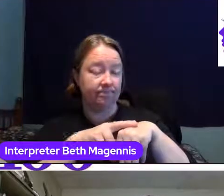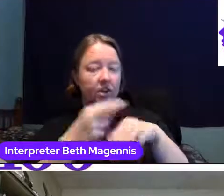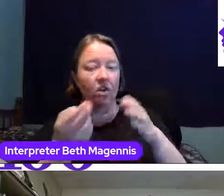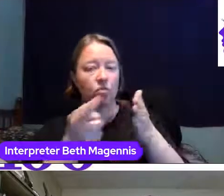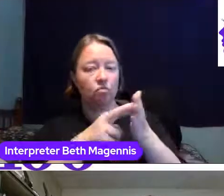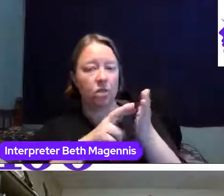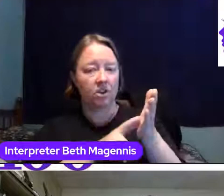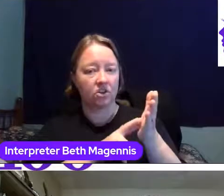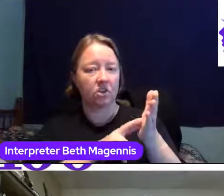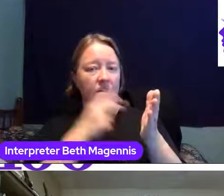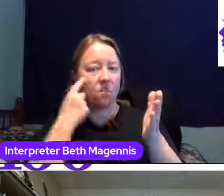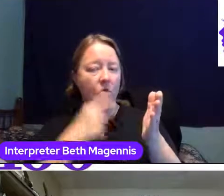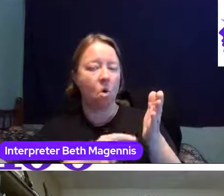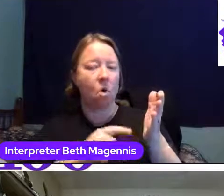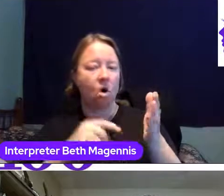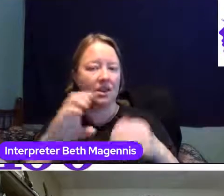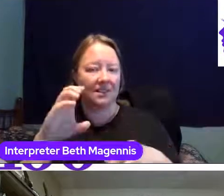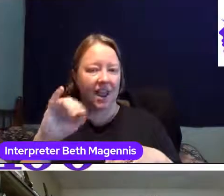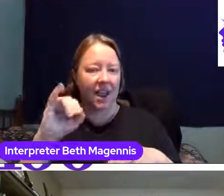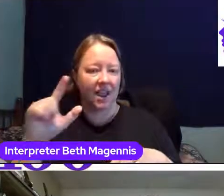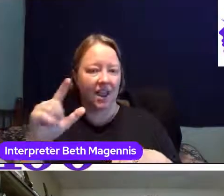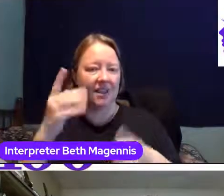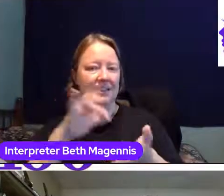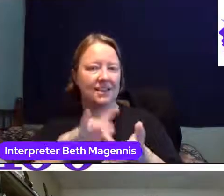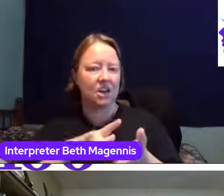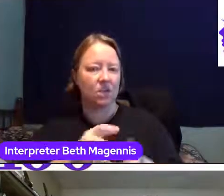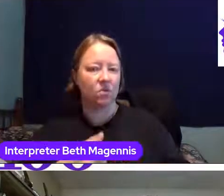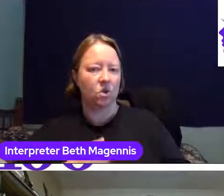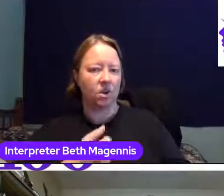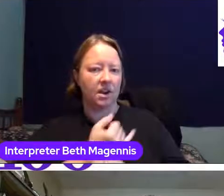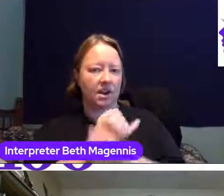registry of centers for independent living. And so